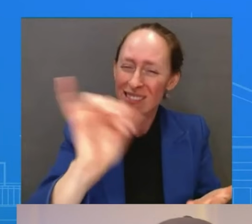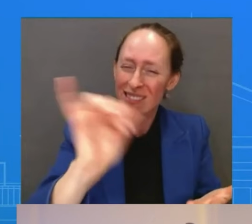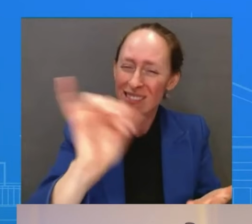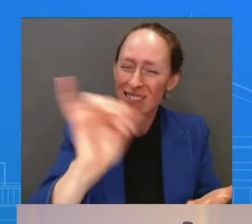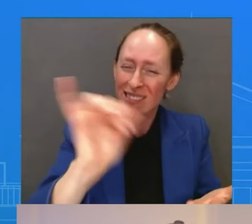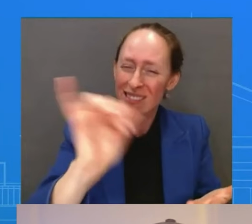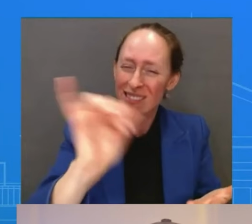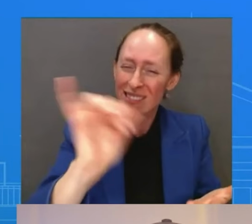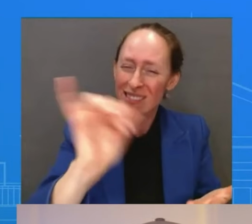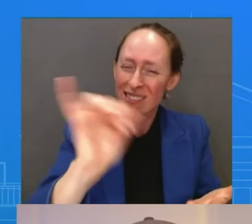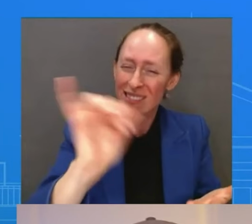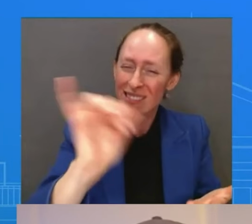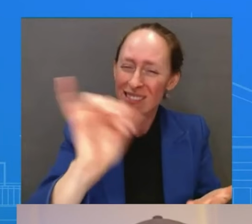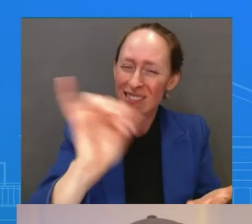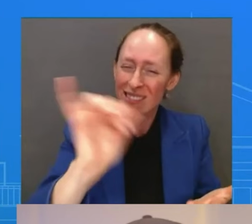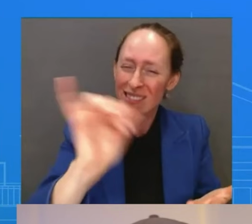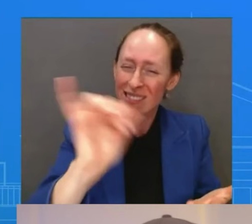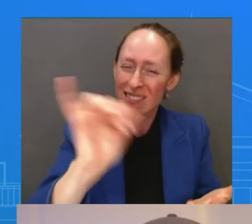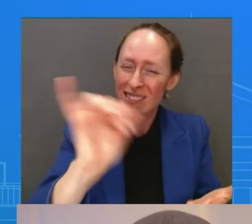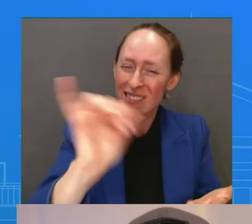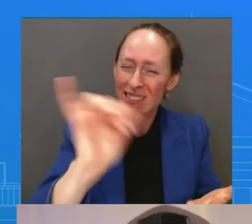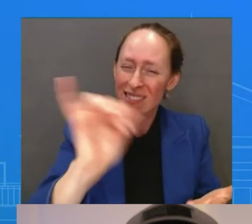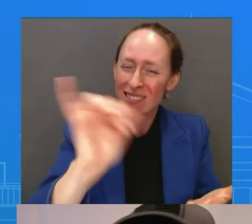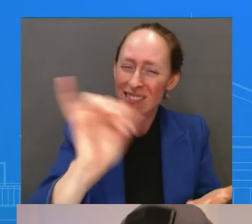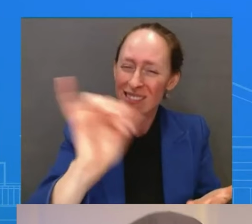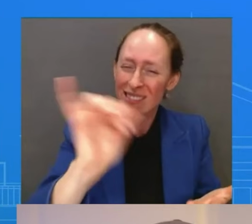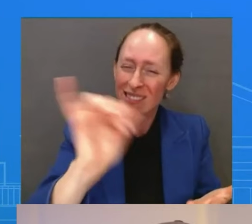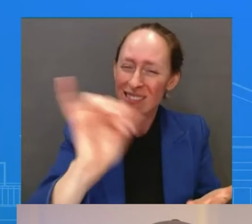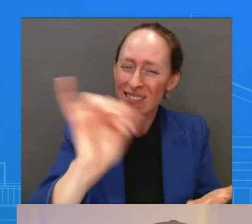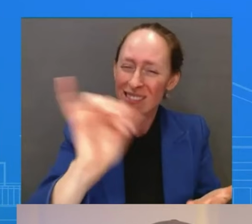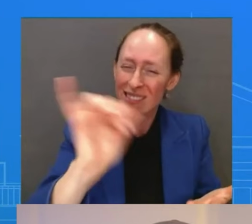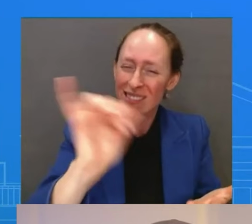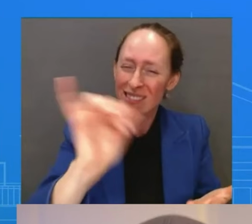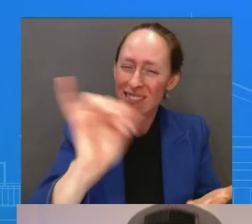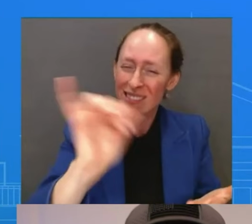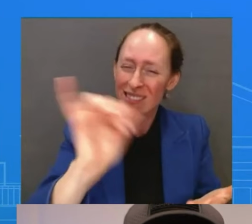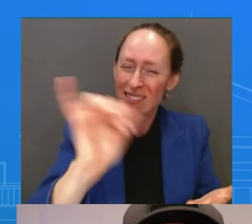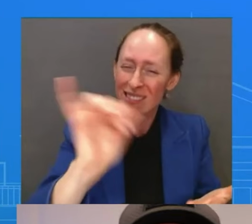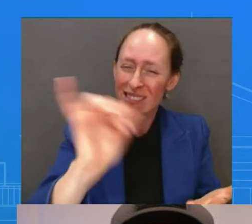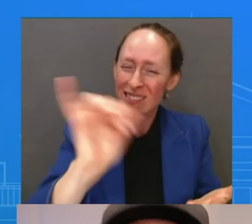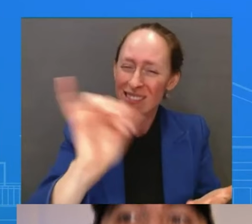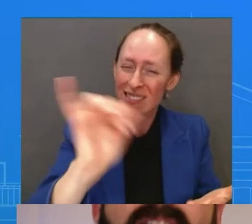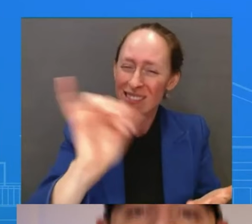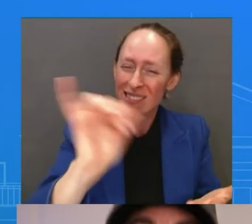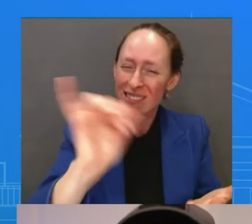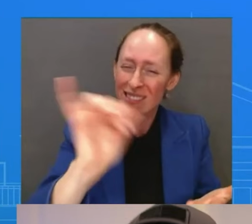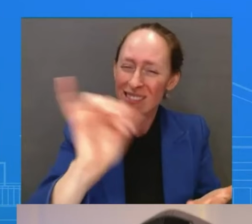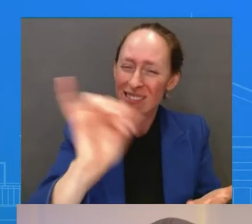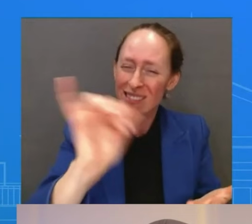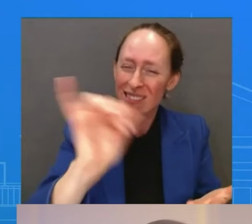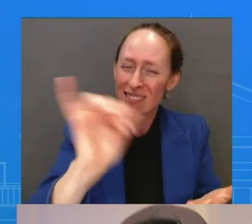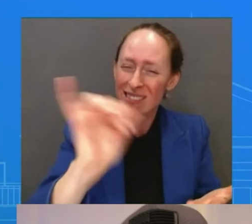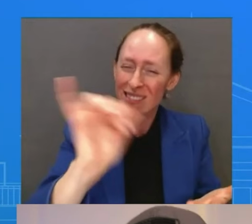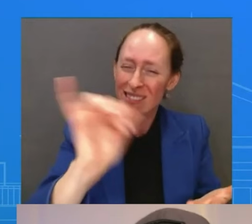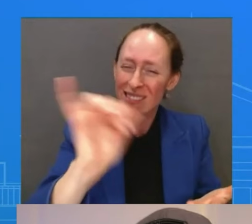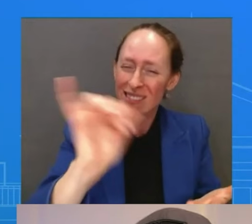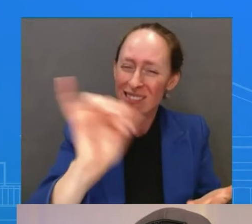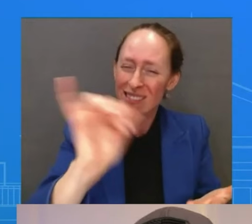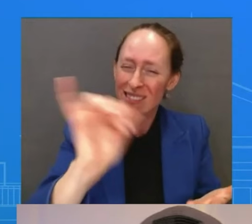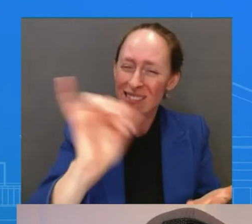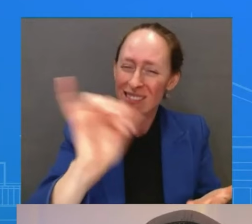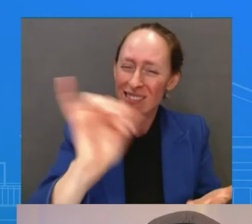neighborhoods. I don't know, Jackie, that might be some of them. That should be the truthful response from John Kirby, but let's see the BS response from